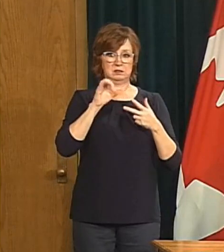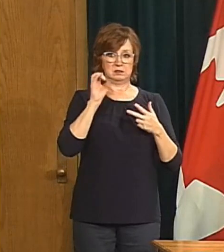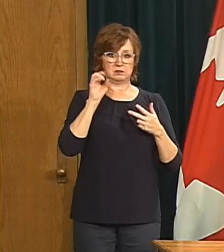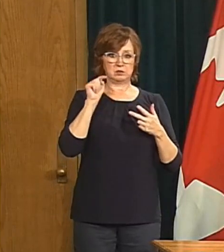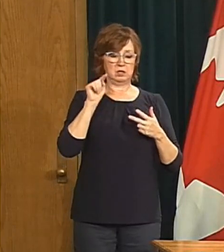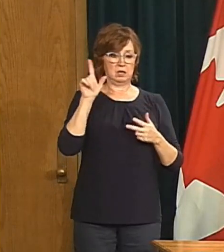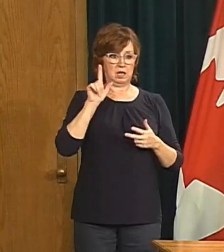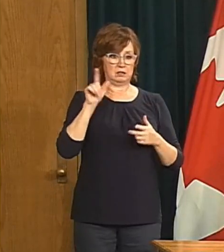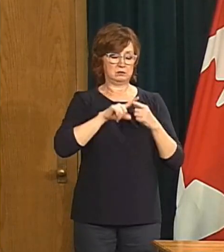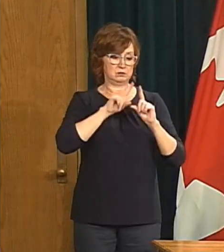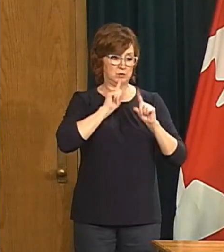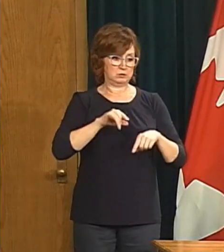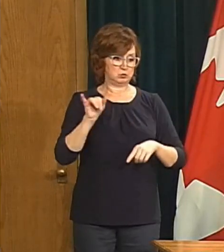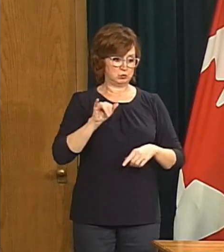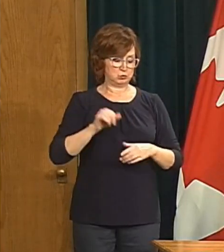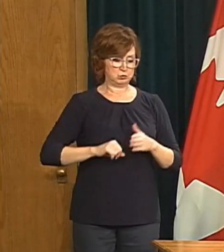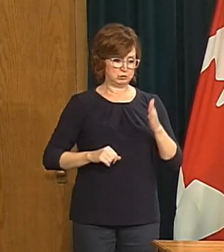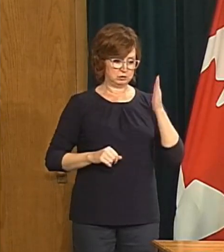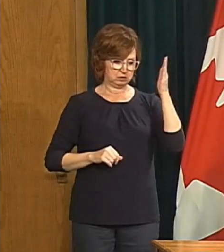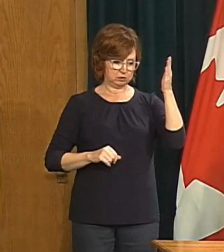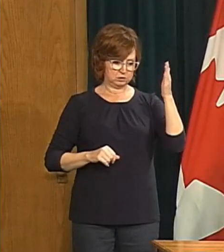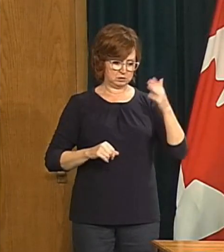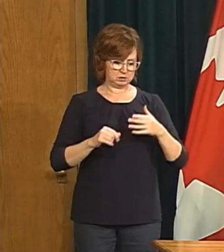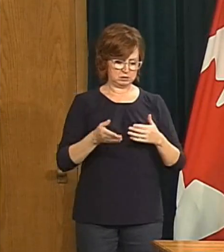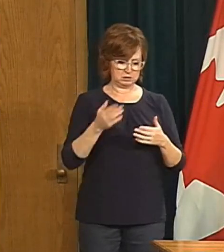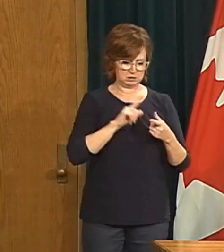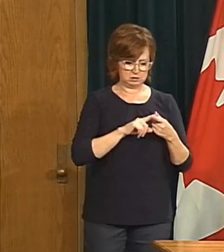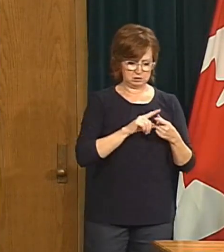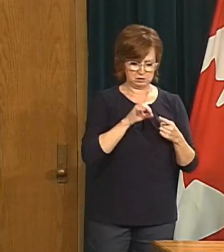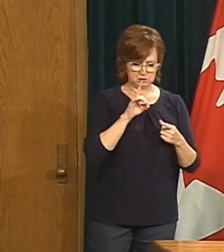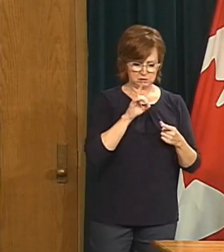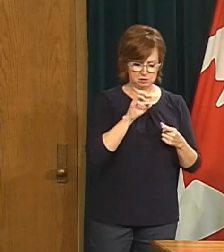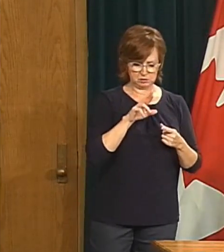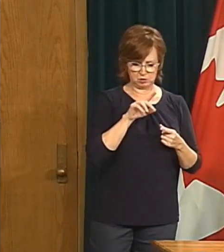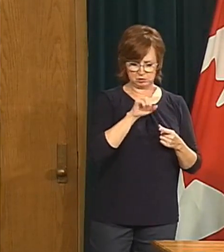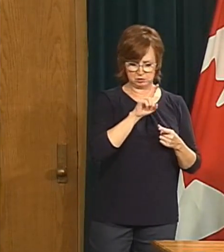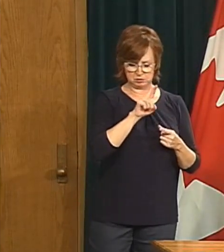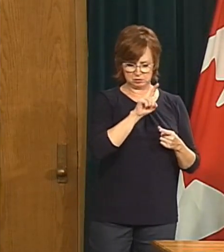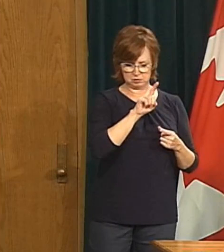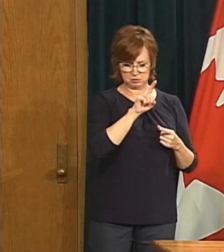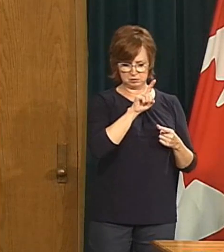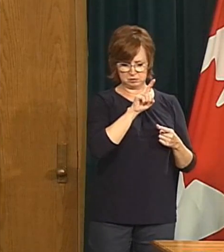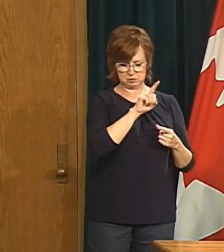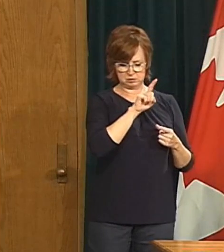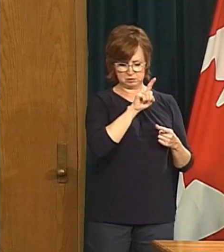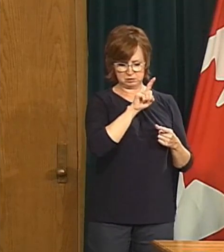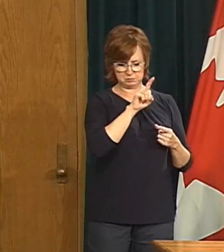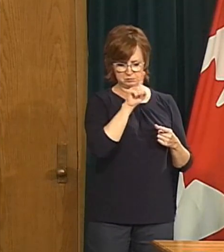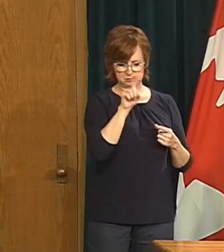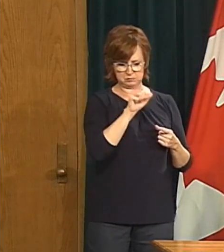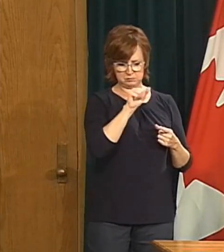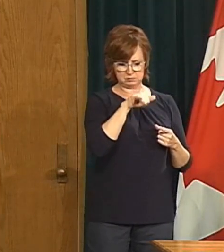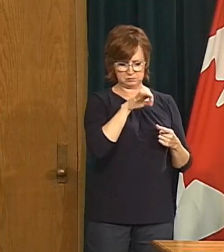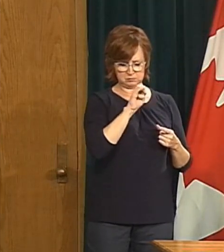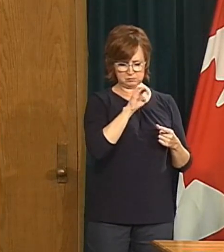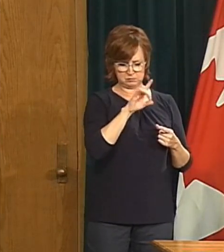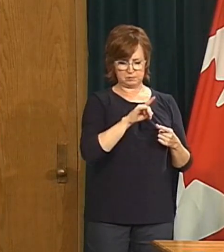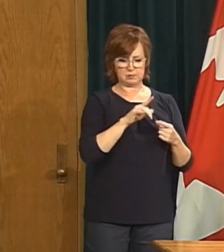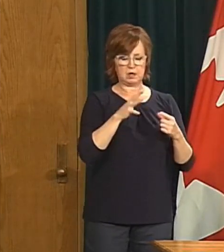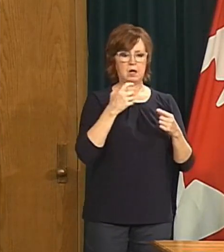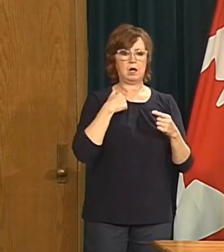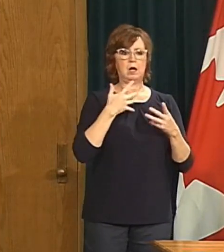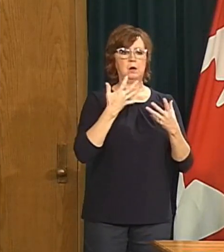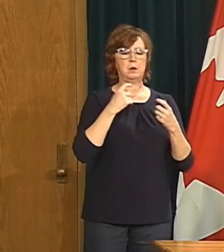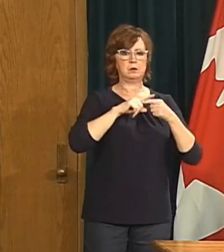on that as well. So I just thank you, Dr. Shahab, for this. I just want to emphasize two